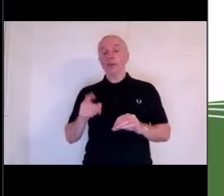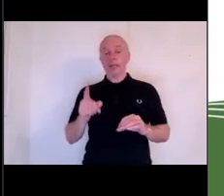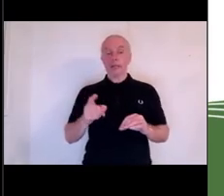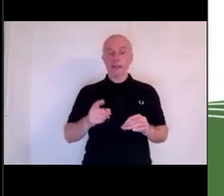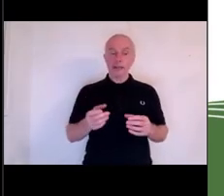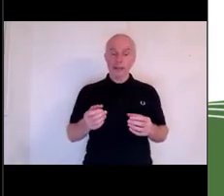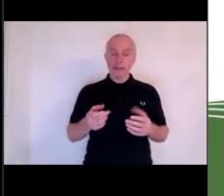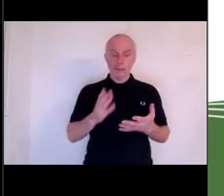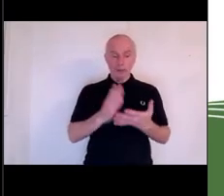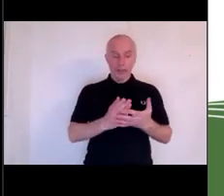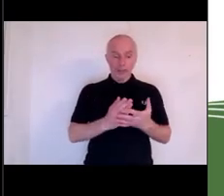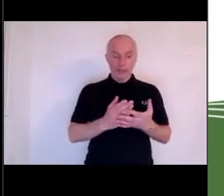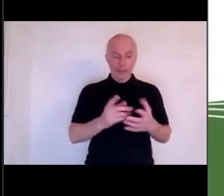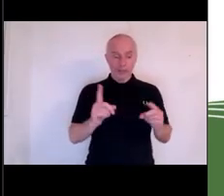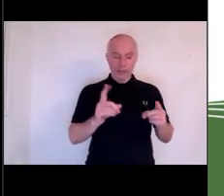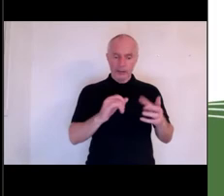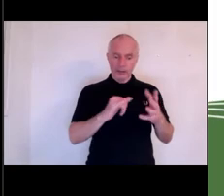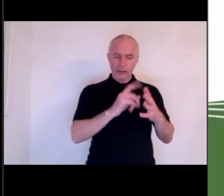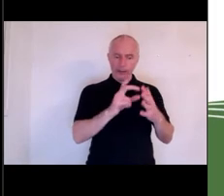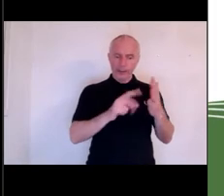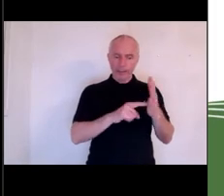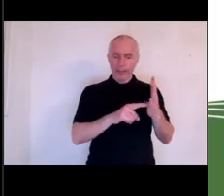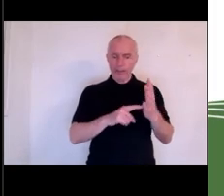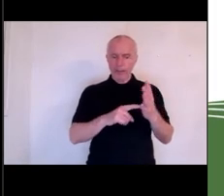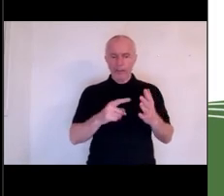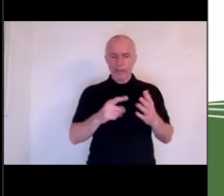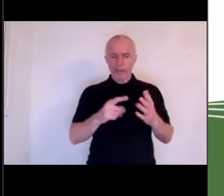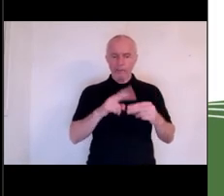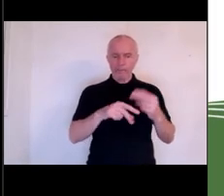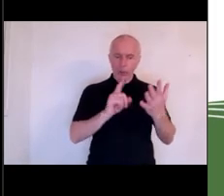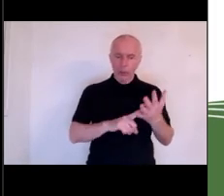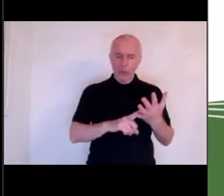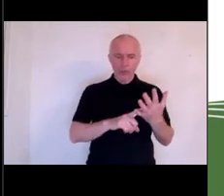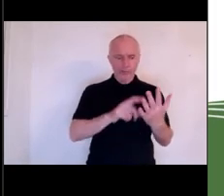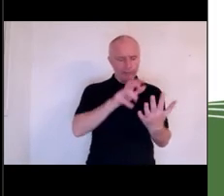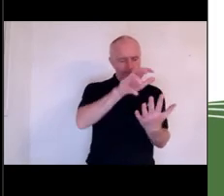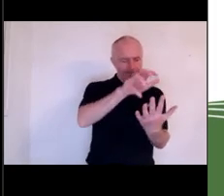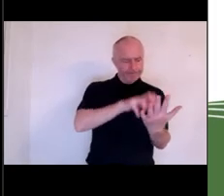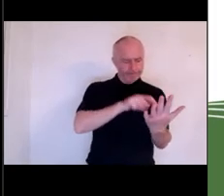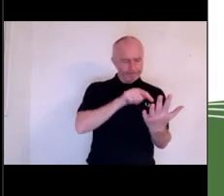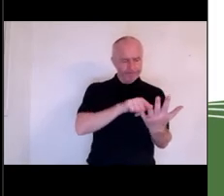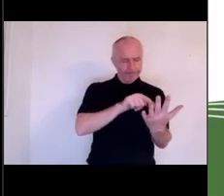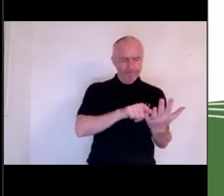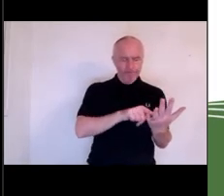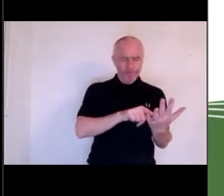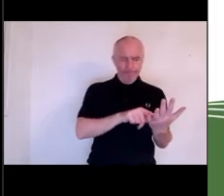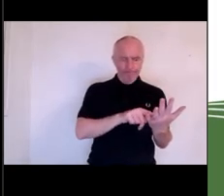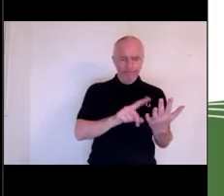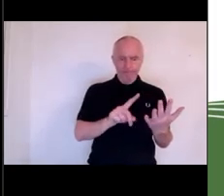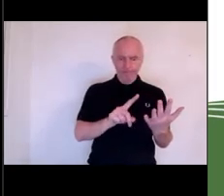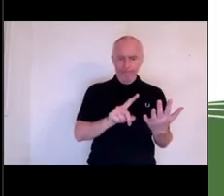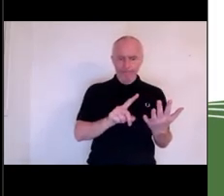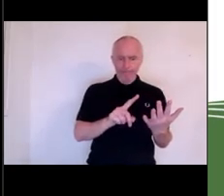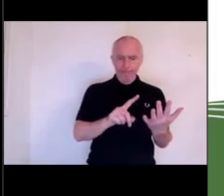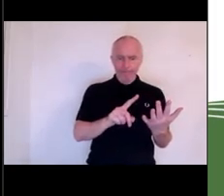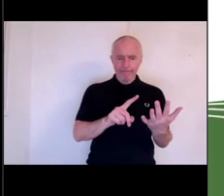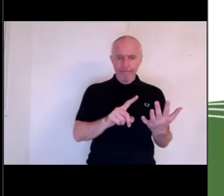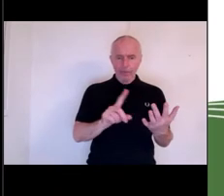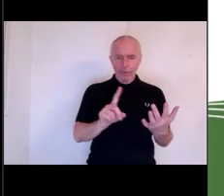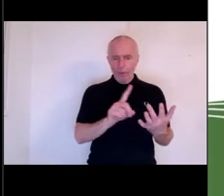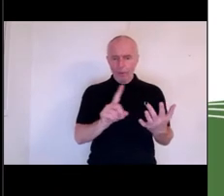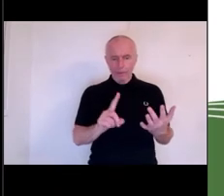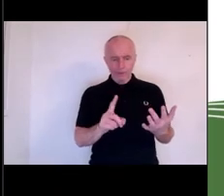codes. And what a spent fuel inventory code is doing is it's setting up a partial differential